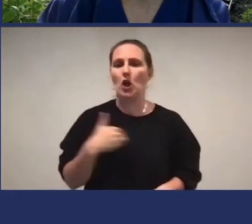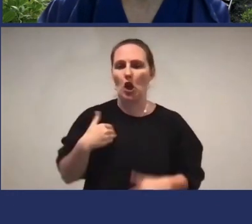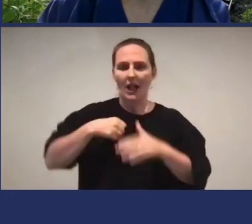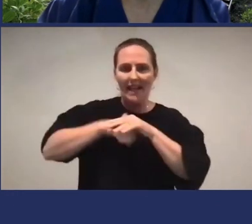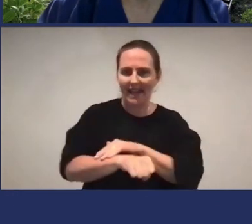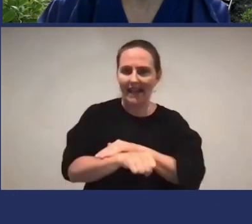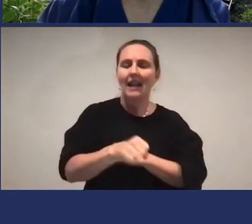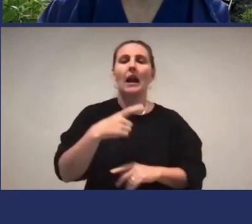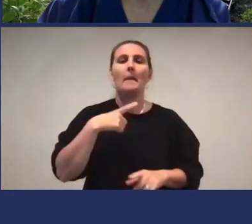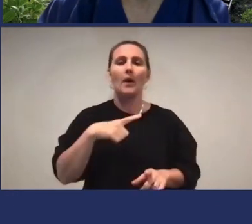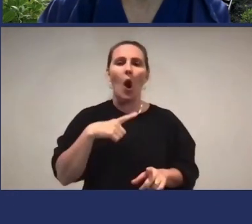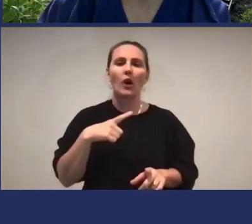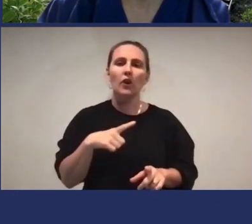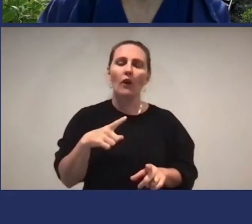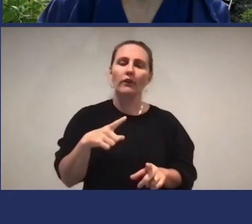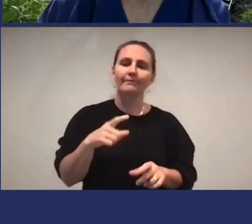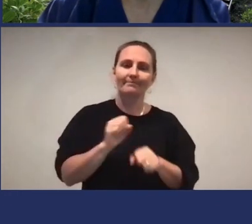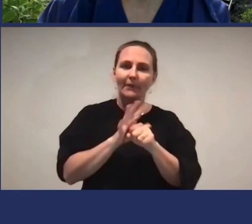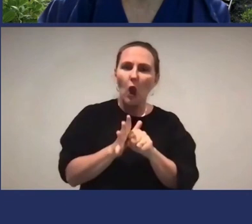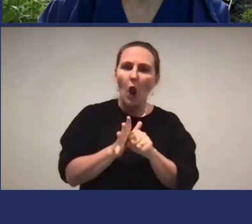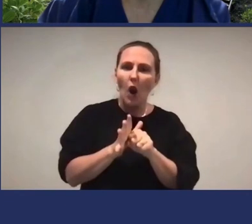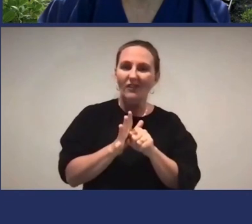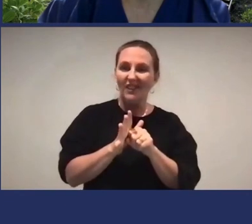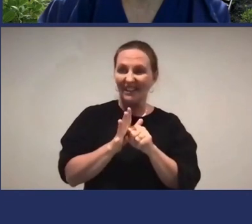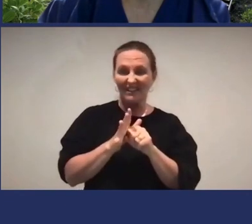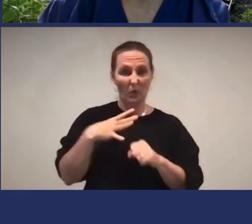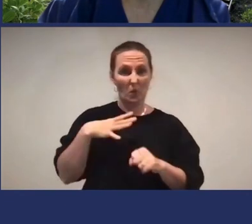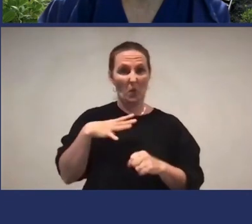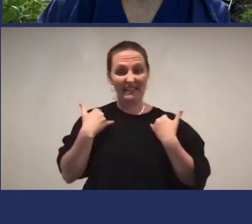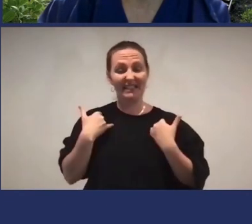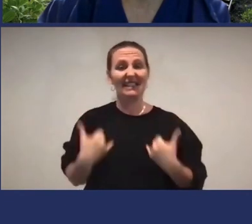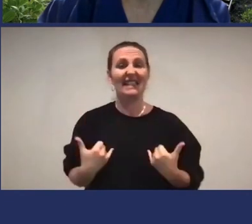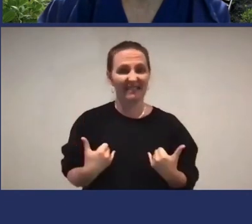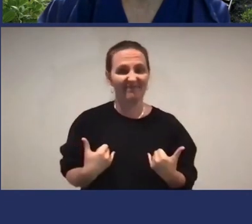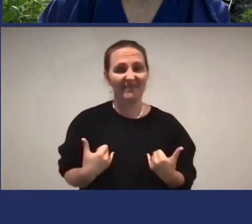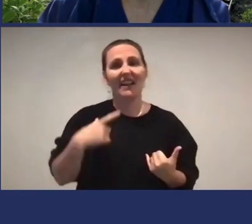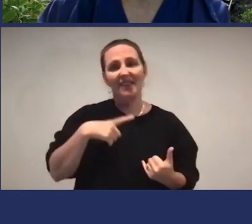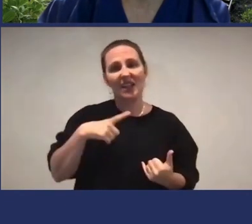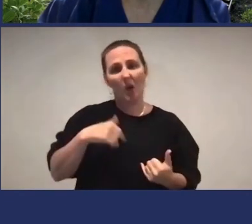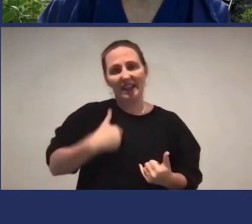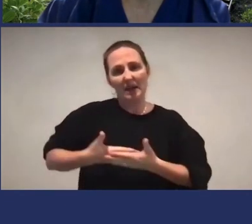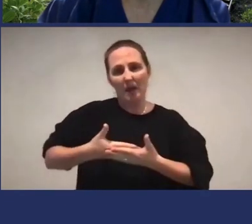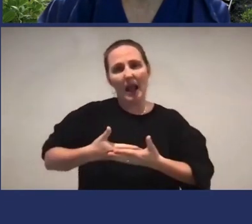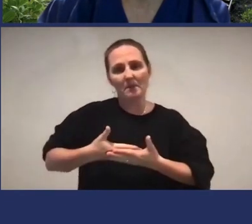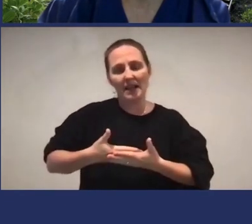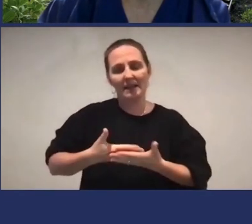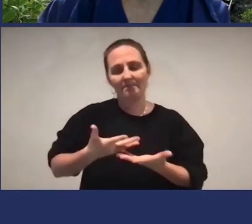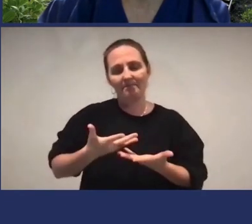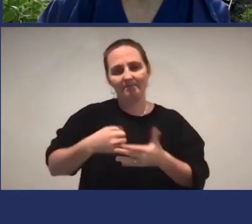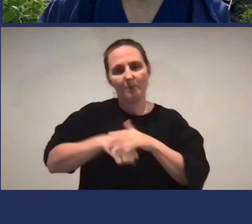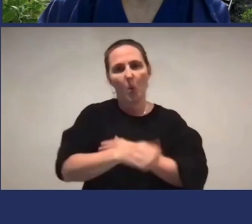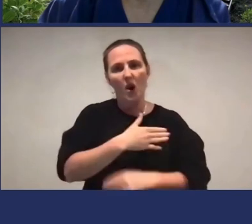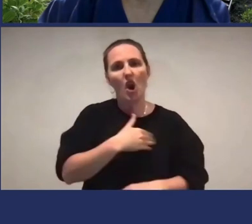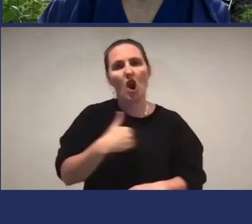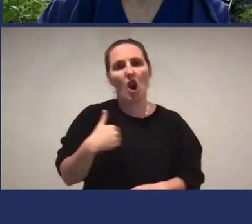how they're dealing with actually COVID and that deteriorating, and that's why they're needing to be delivered earlier. So that we can actually